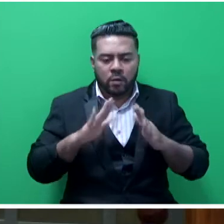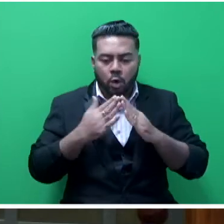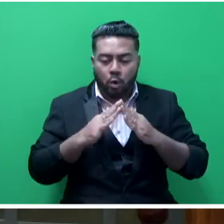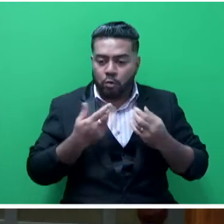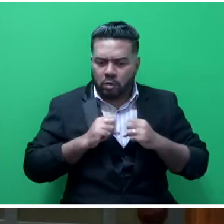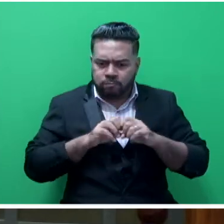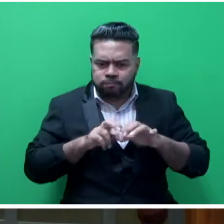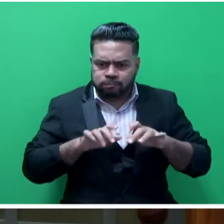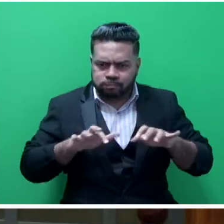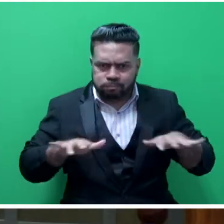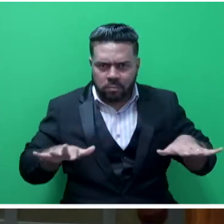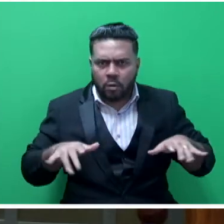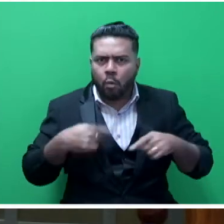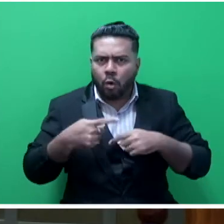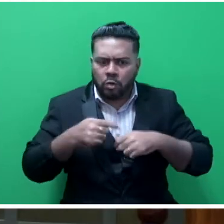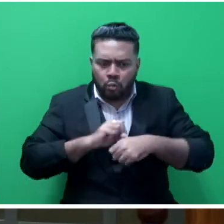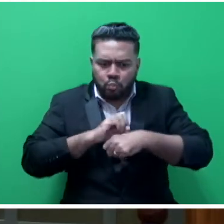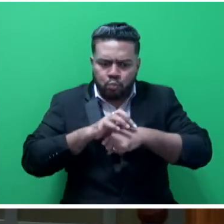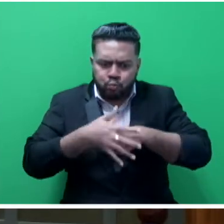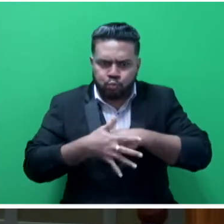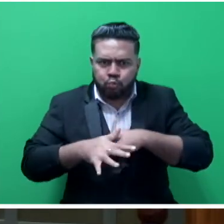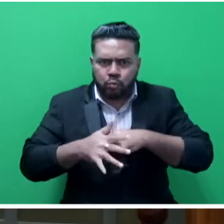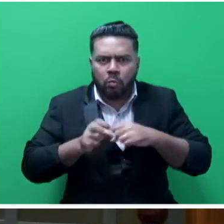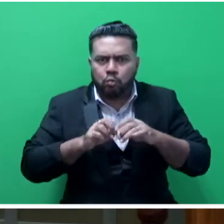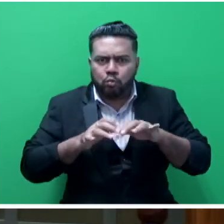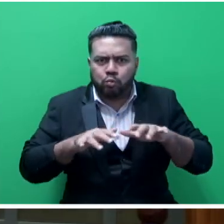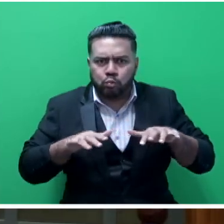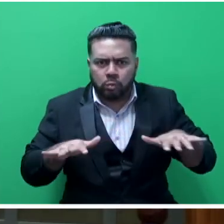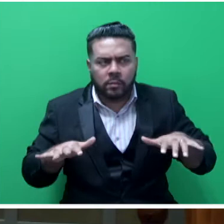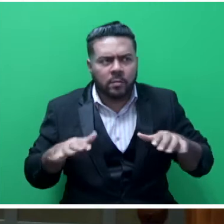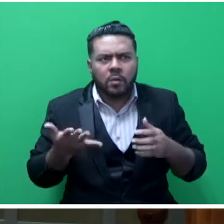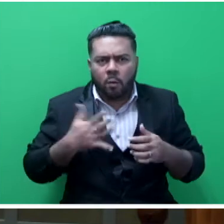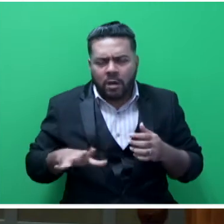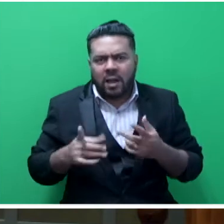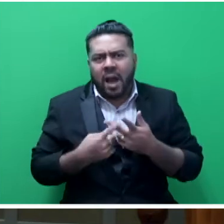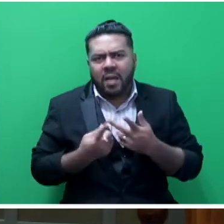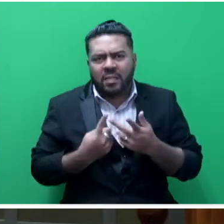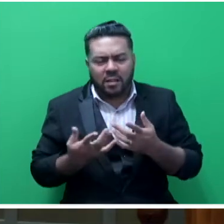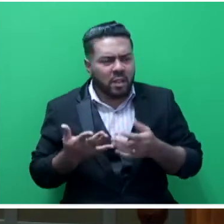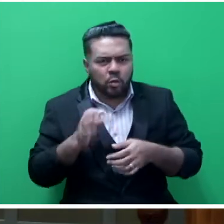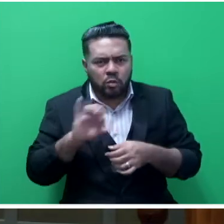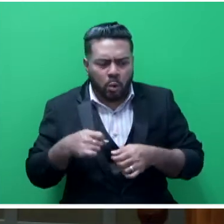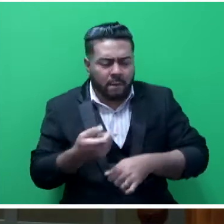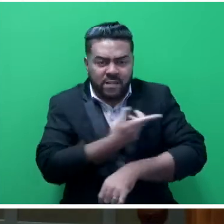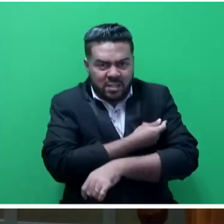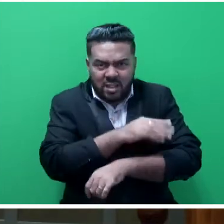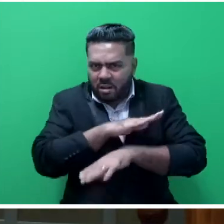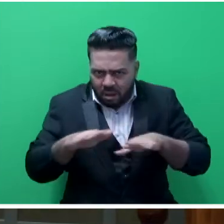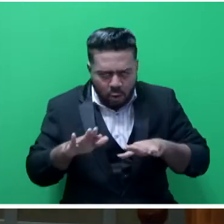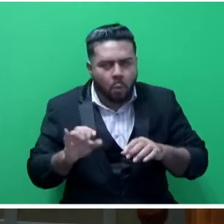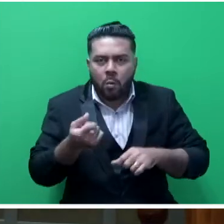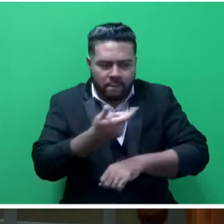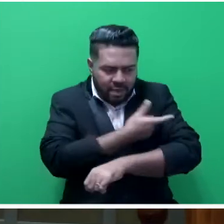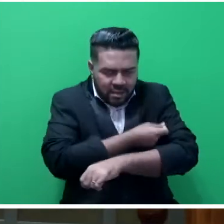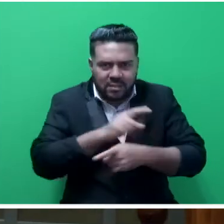of COVID-19, where they're really wanting other medicines and oxygen apart from the vaccine itself. And then it itself is